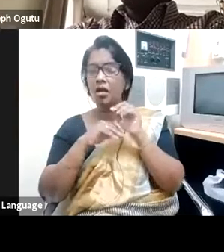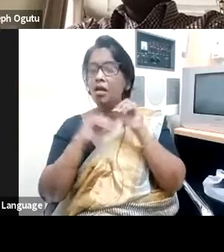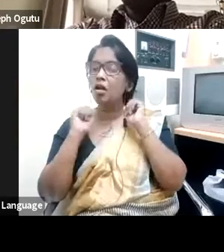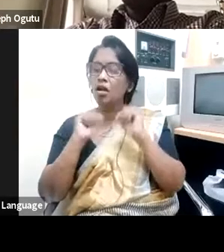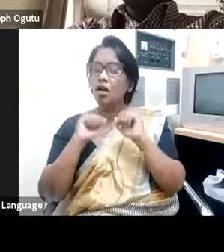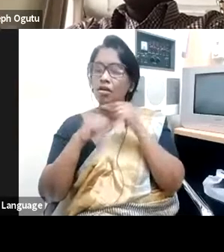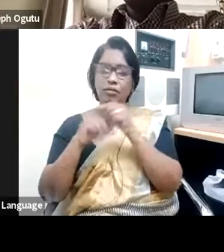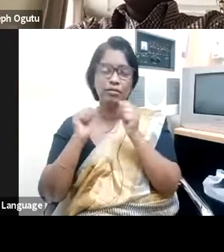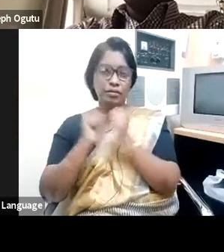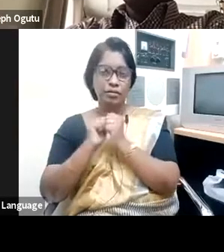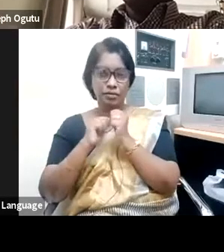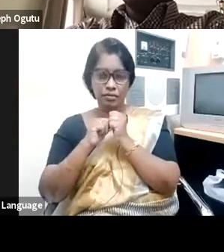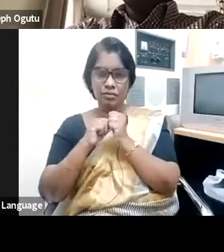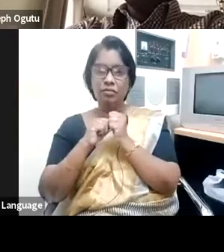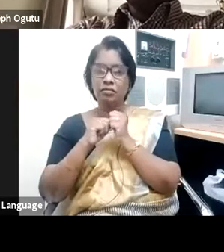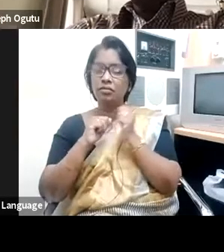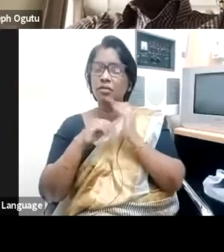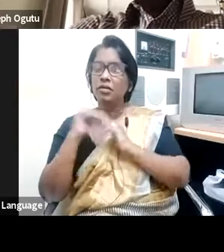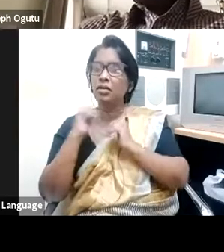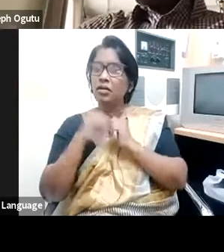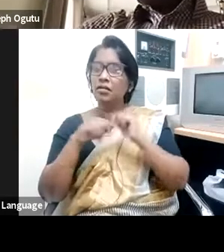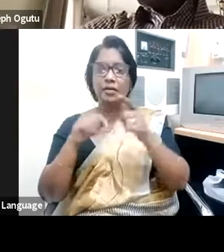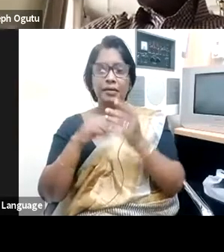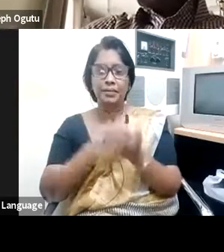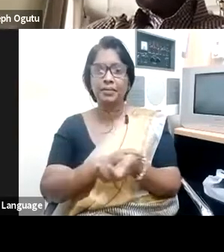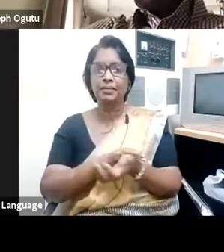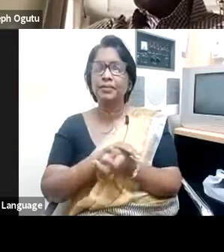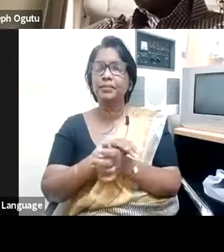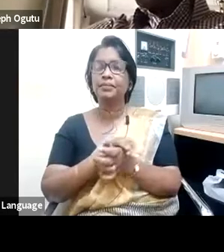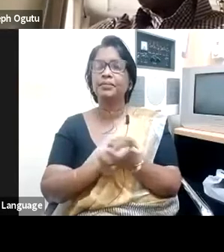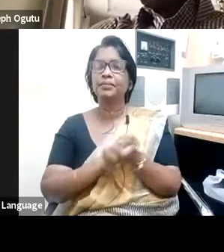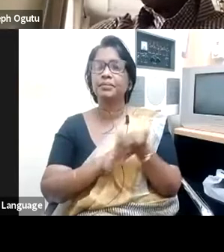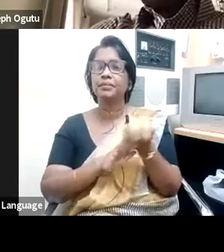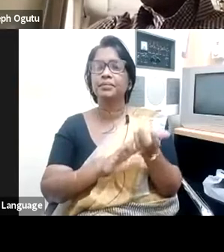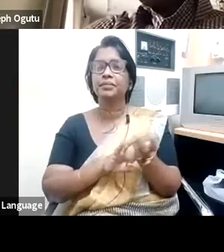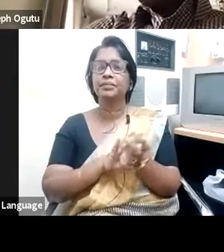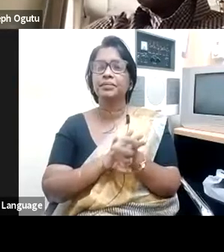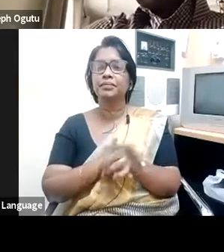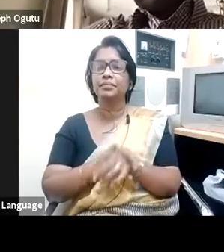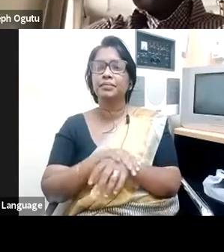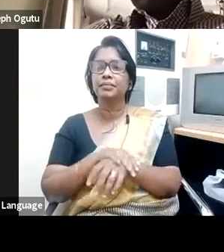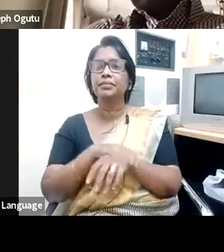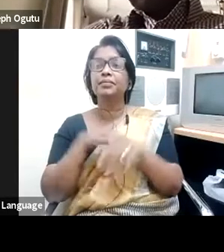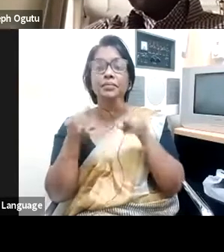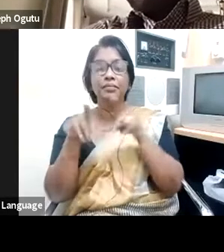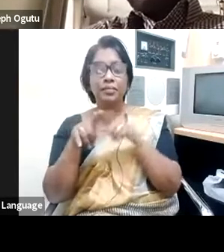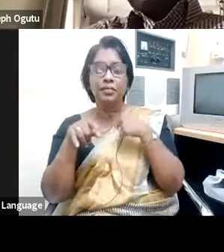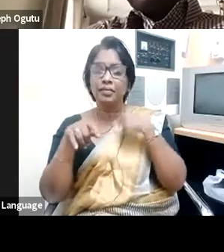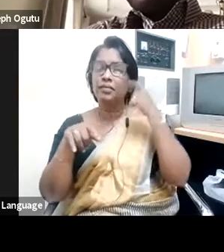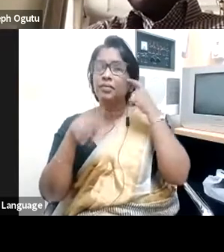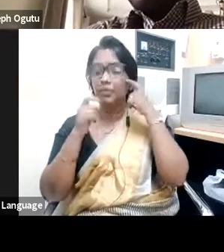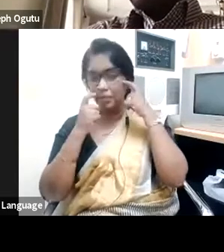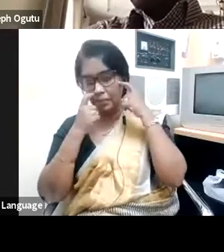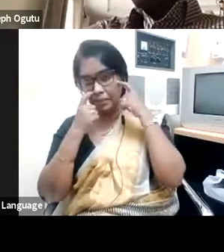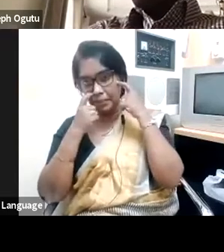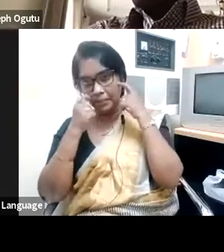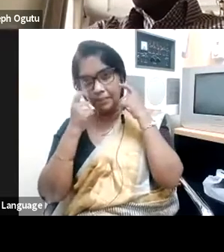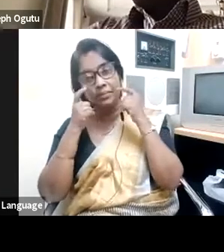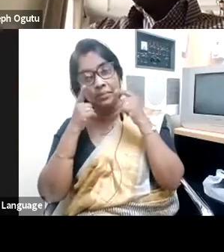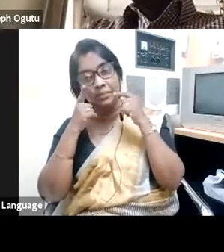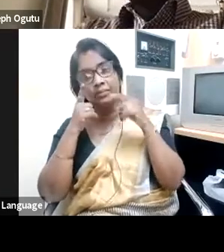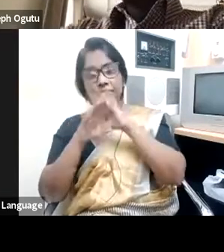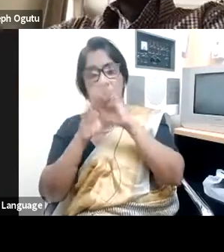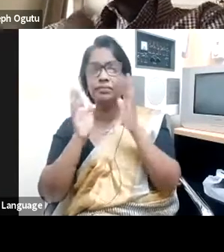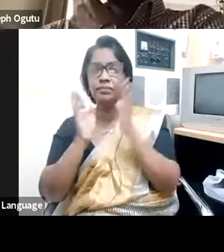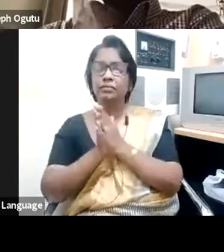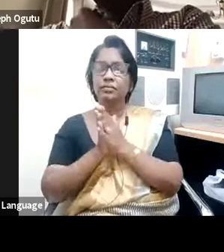Pilar, from you, let me start. Thank you. So very fast. I think by the end of this session, we all agree that innovation is critical in any company,